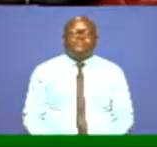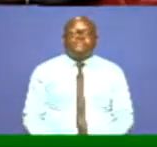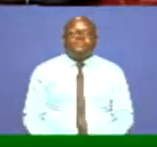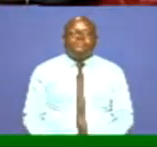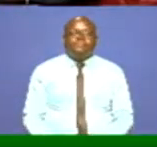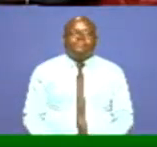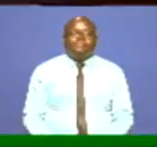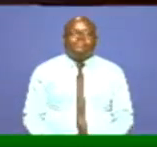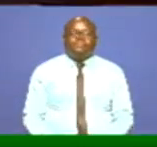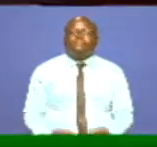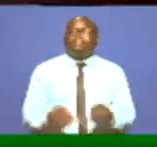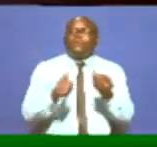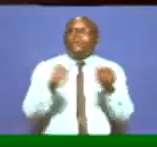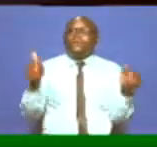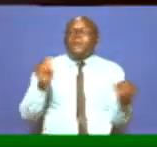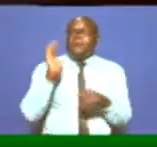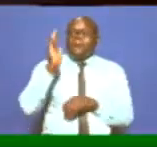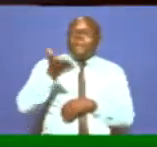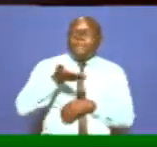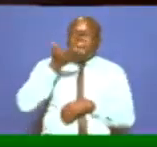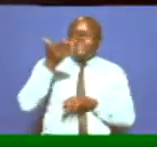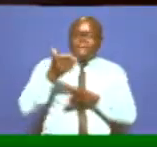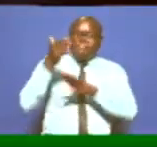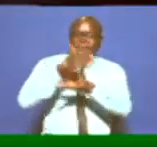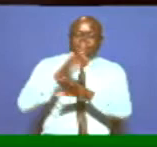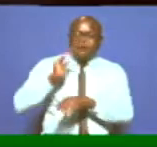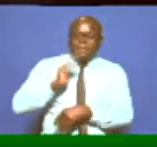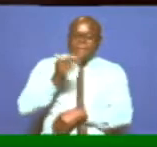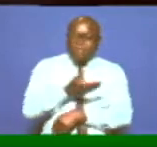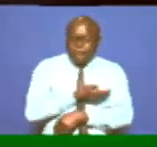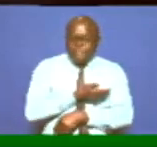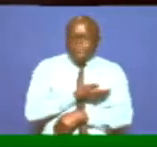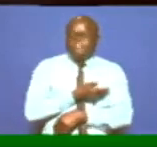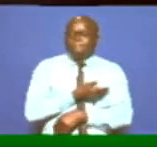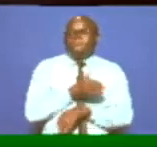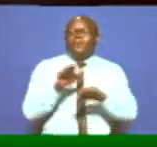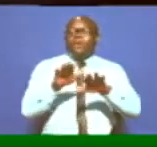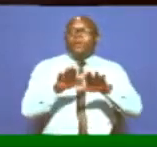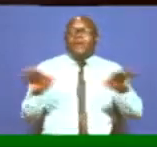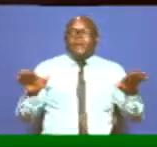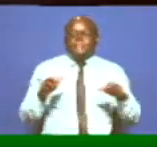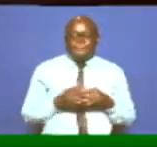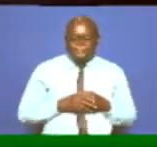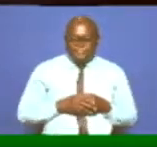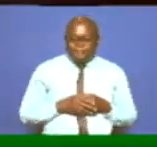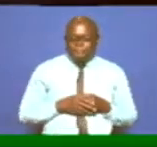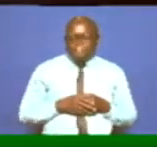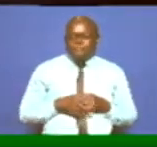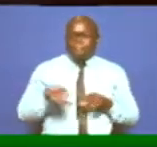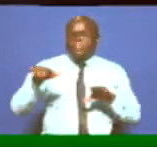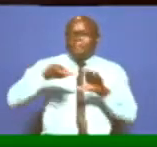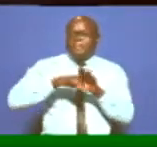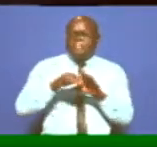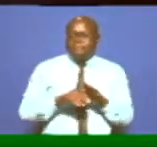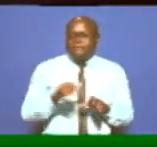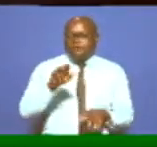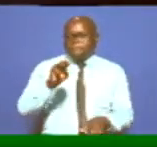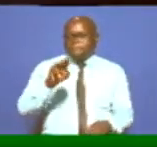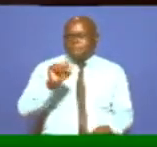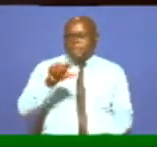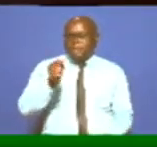Well, that one will be replied to before the Departmental Committee on Lands. Next is a member for Magarini, the Honorable